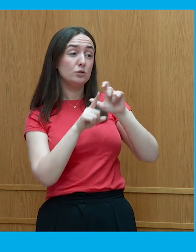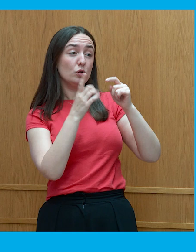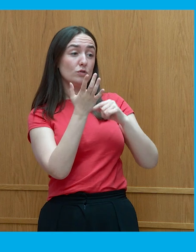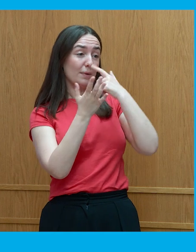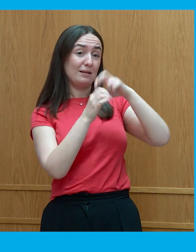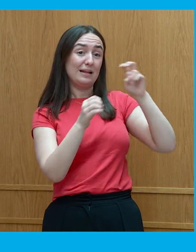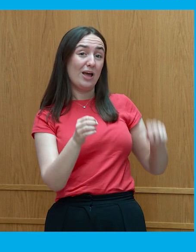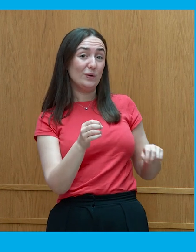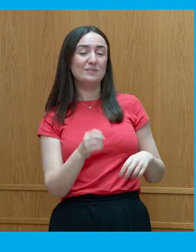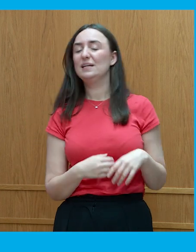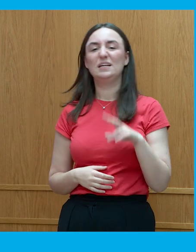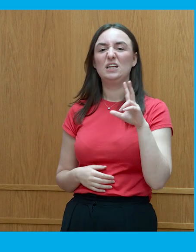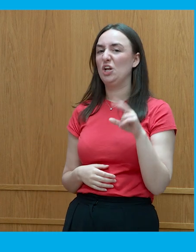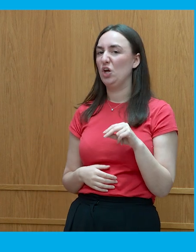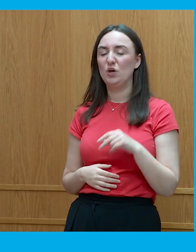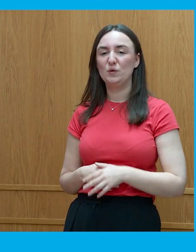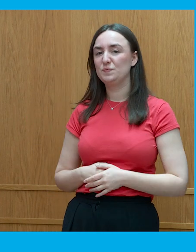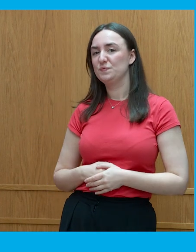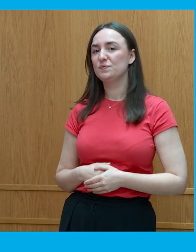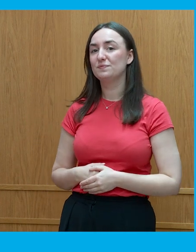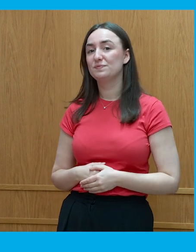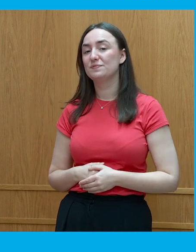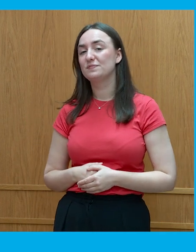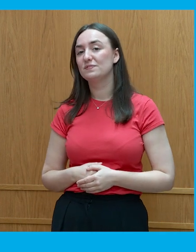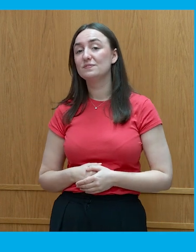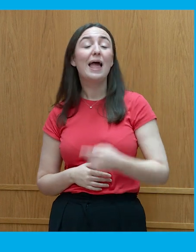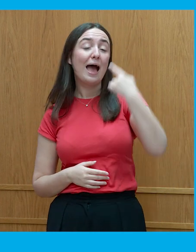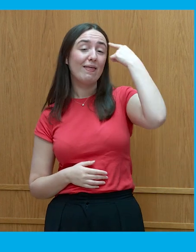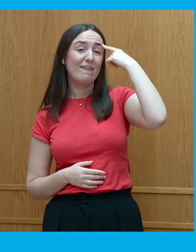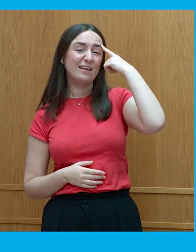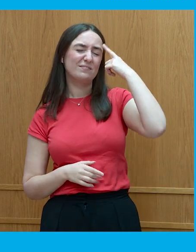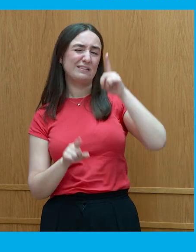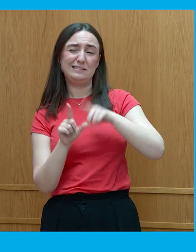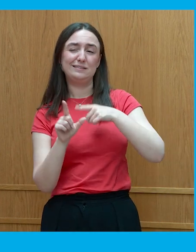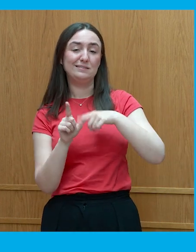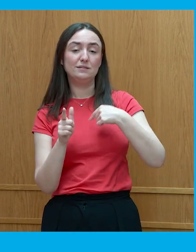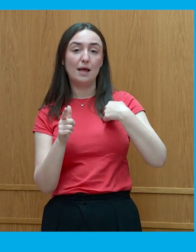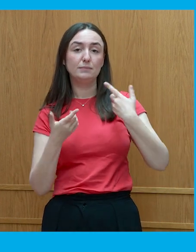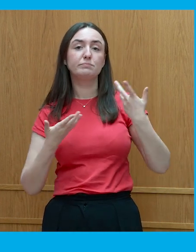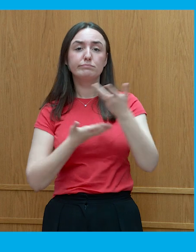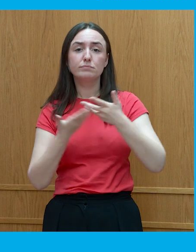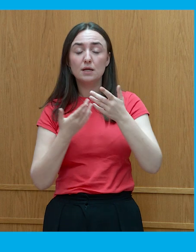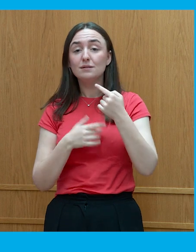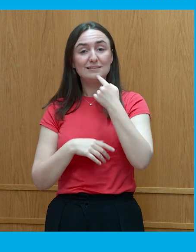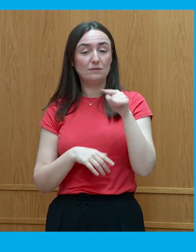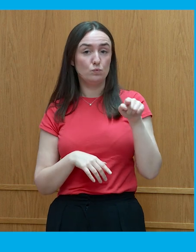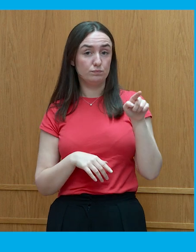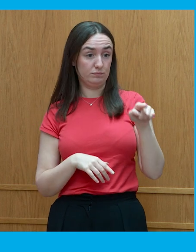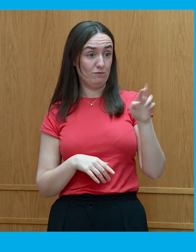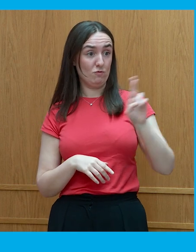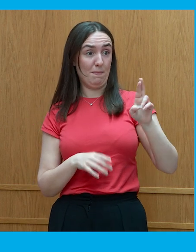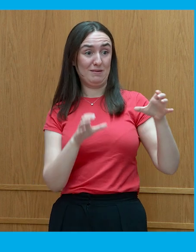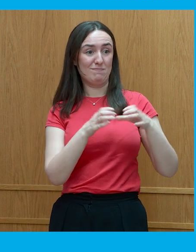Jason. No, I used to say for about 3 years, I said to anyone who'd listened that the Republican Party was broken when Trump